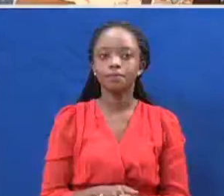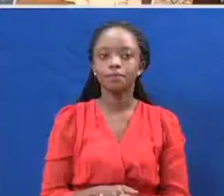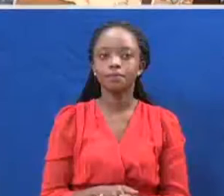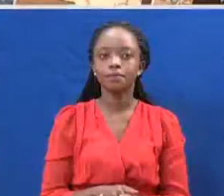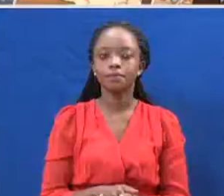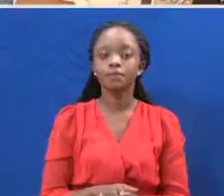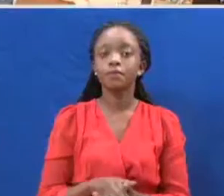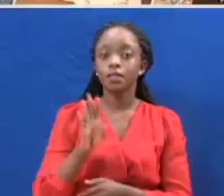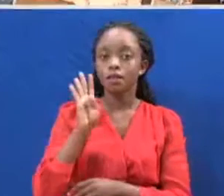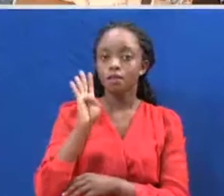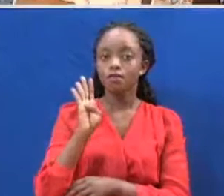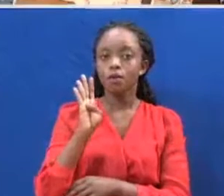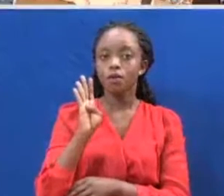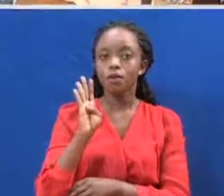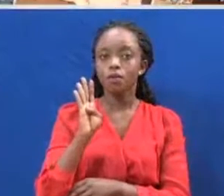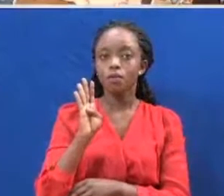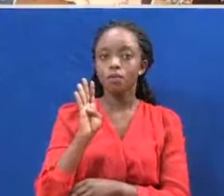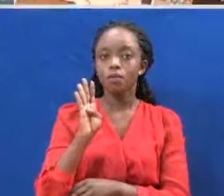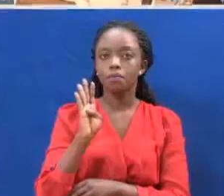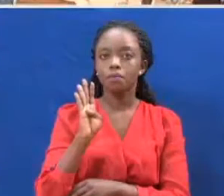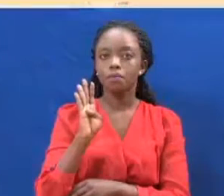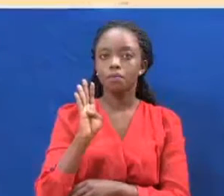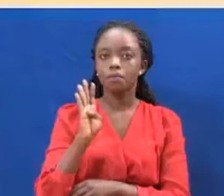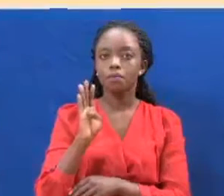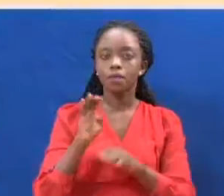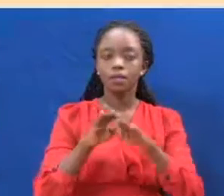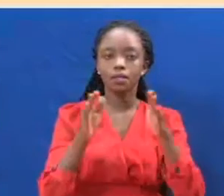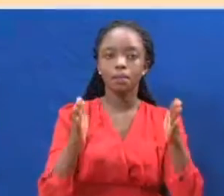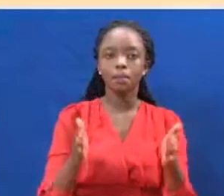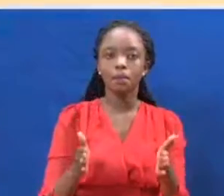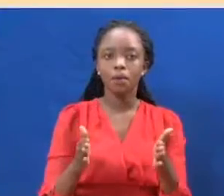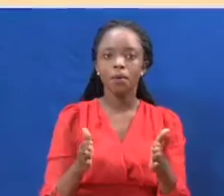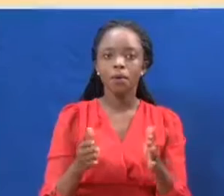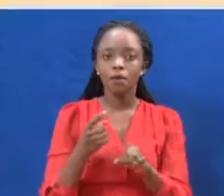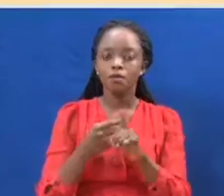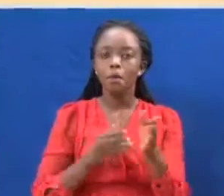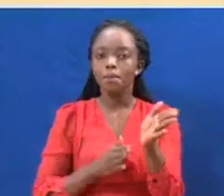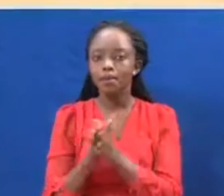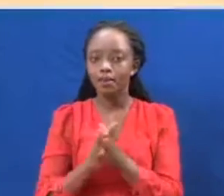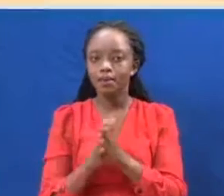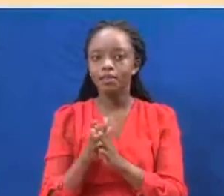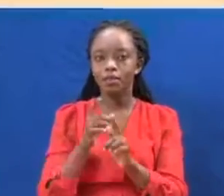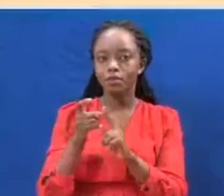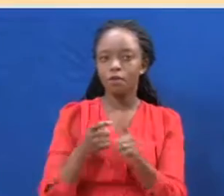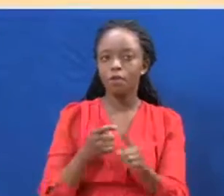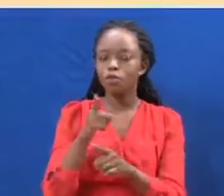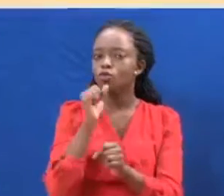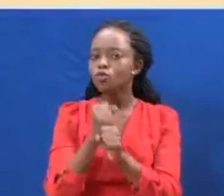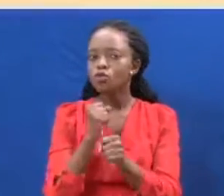There were four German girls sitting, you know, another table, and out of curiosity they came to me, "Sir, what are you